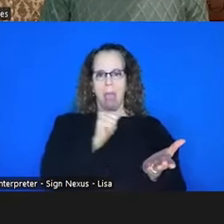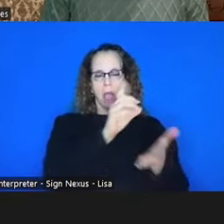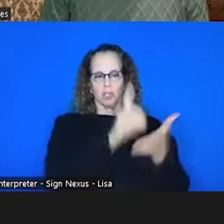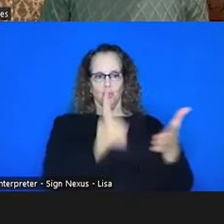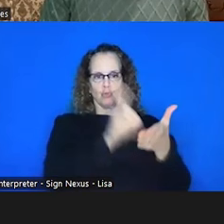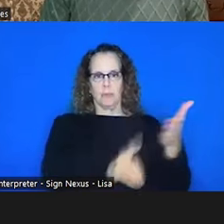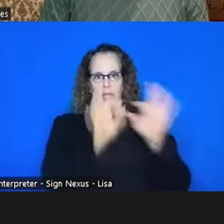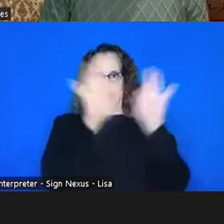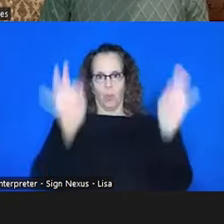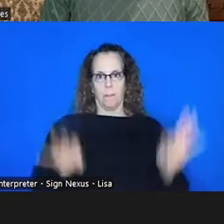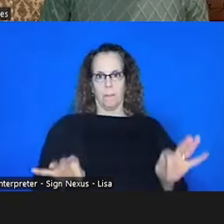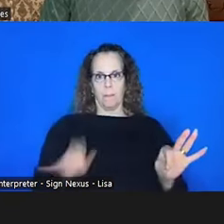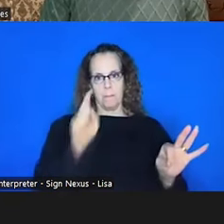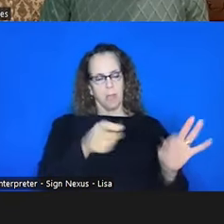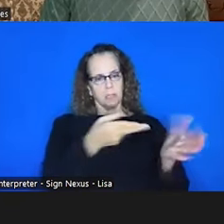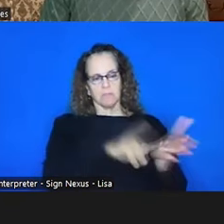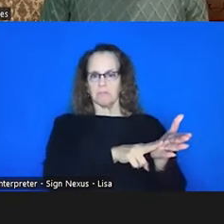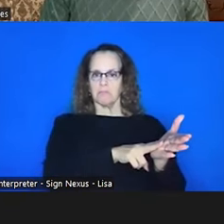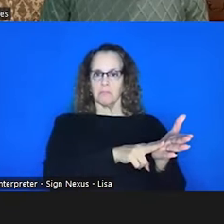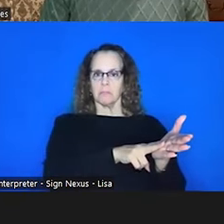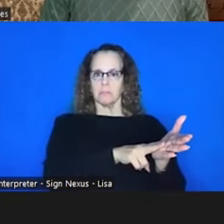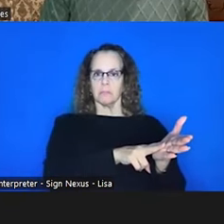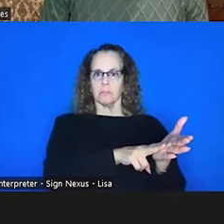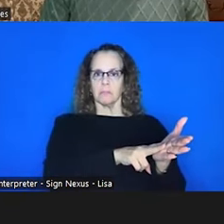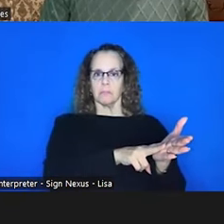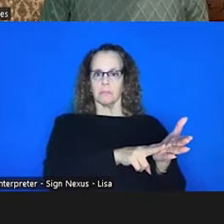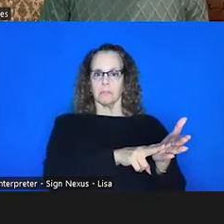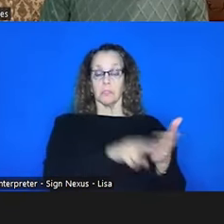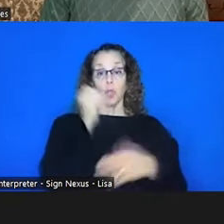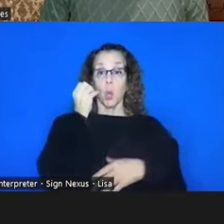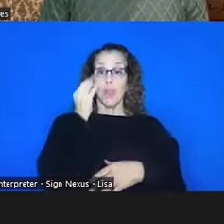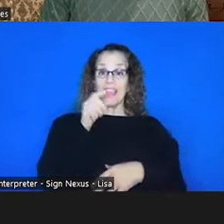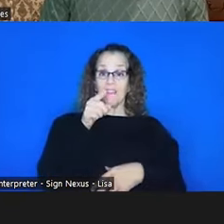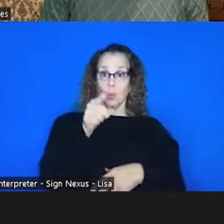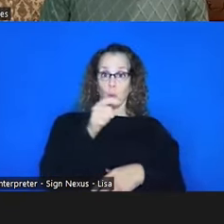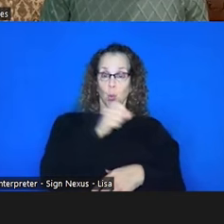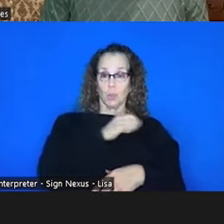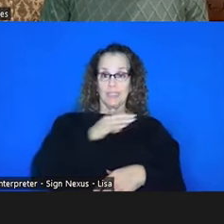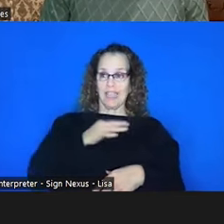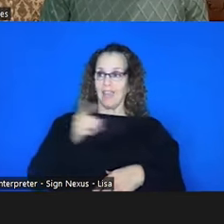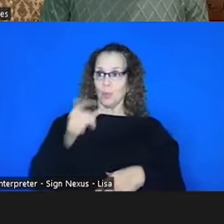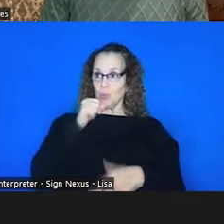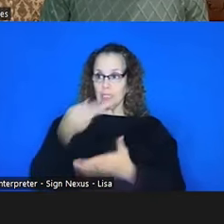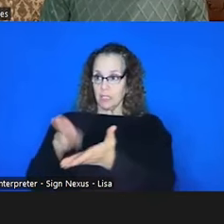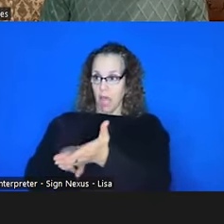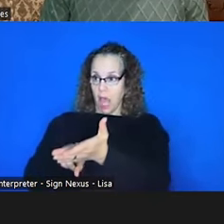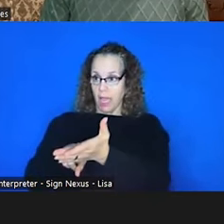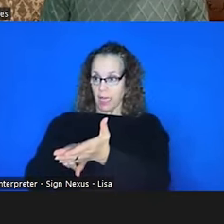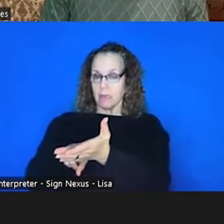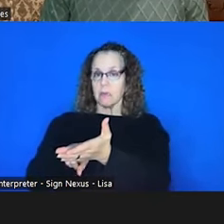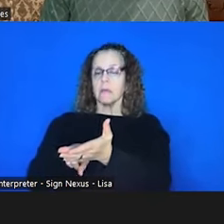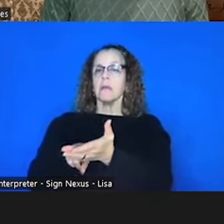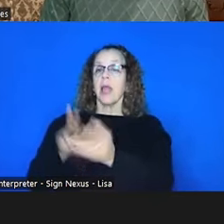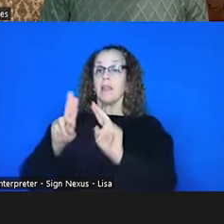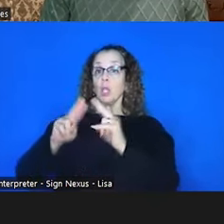form. And we look at that. So if your staff has signed this non-discrimination form and the union said, okay, good. Now we can now look